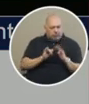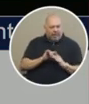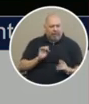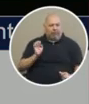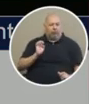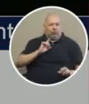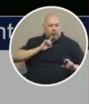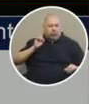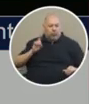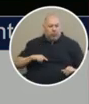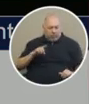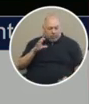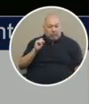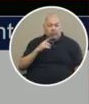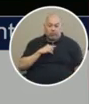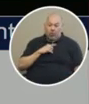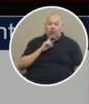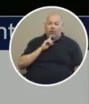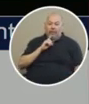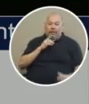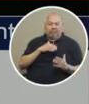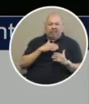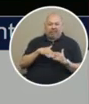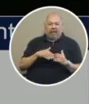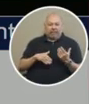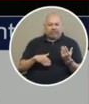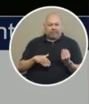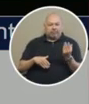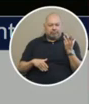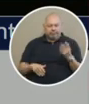emergency order. IT, will you go to the next slide, please?